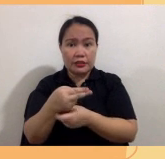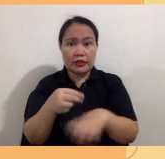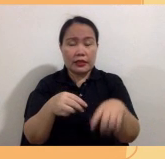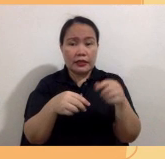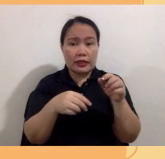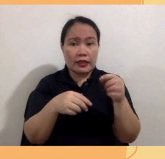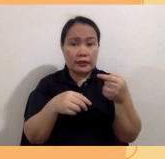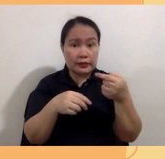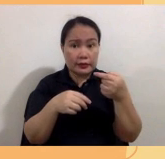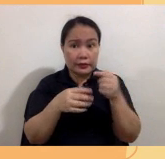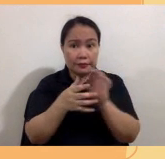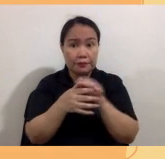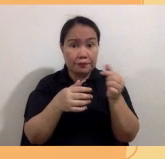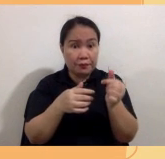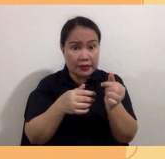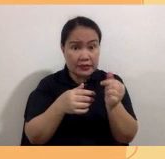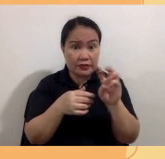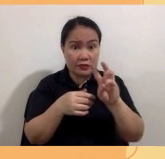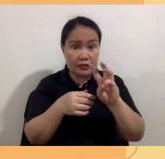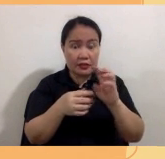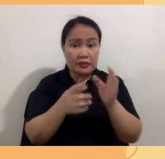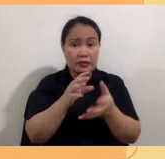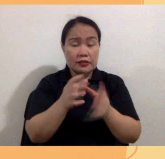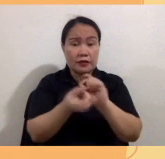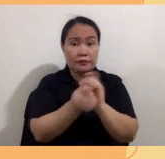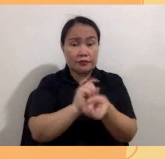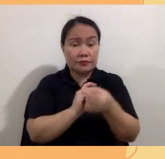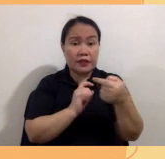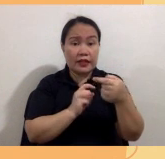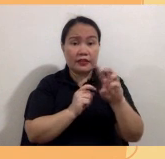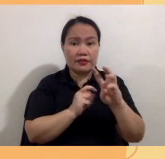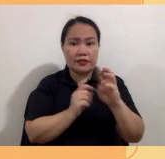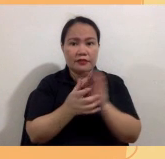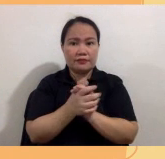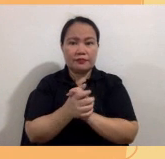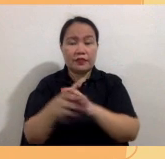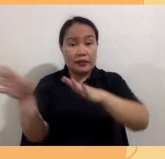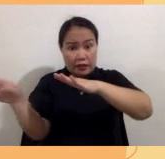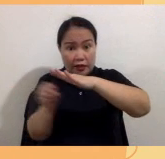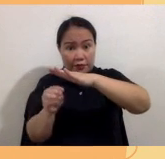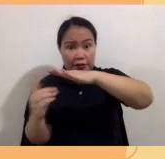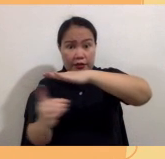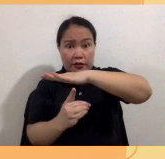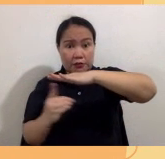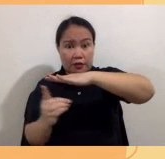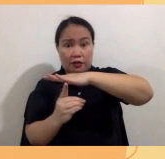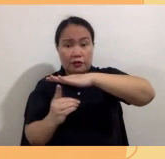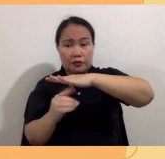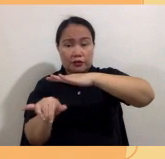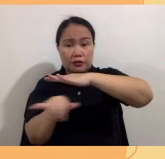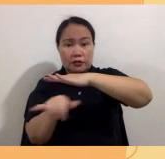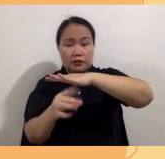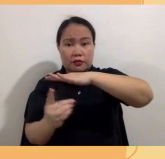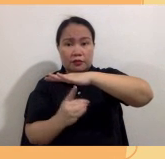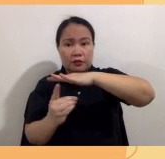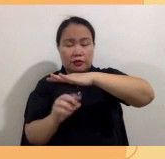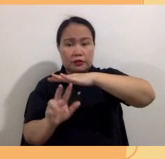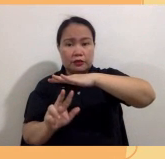Okay? And then, copy the common denominator, which is your 3h squared